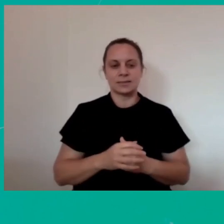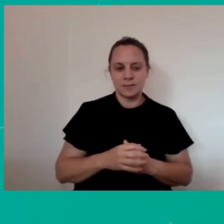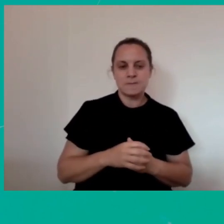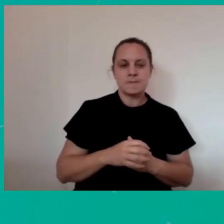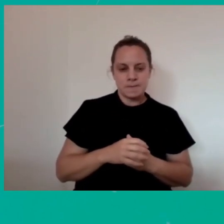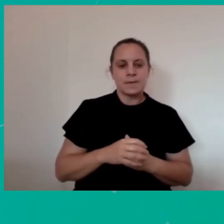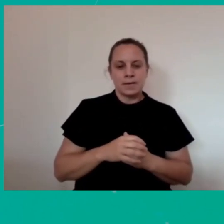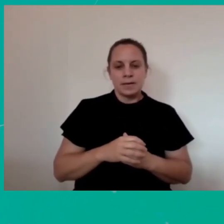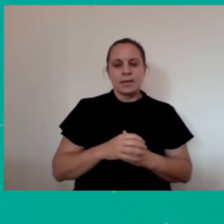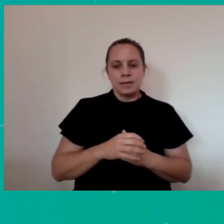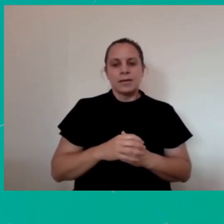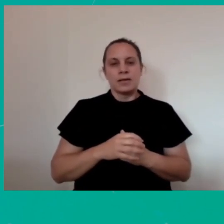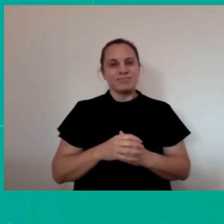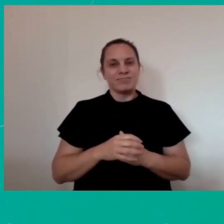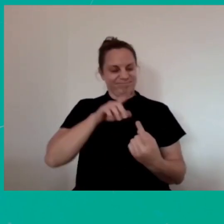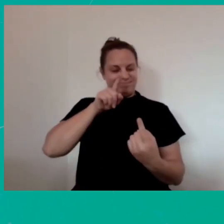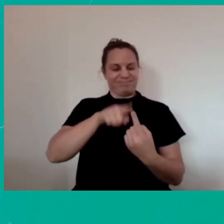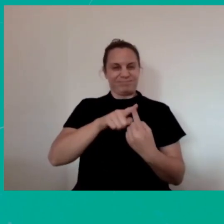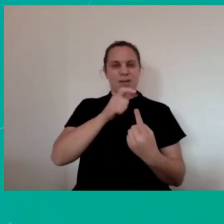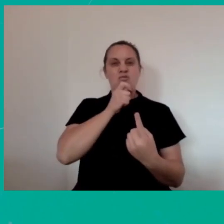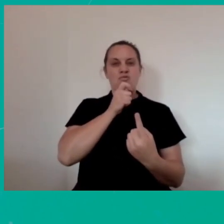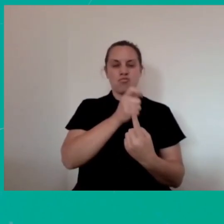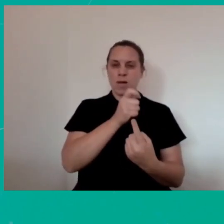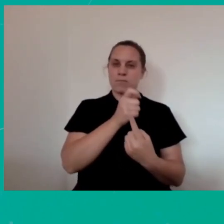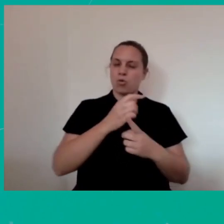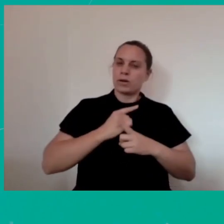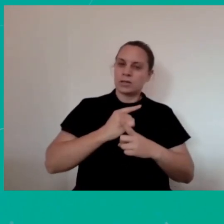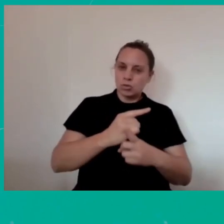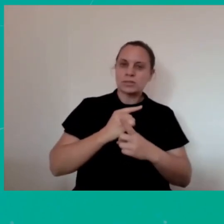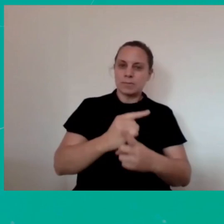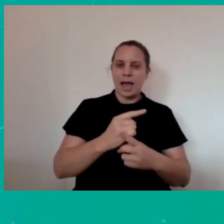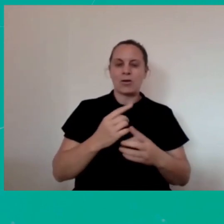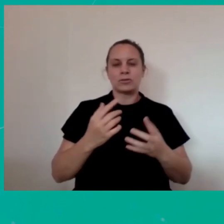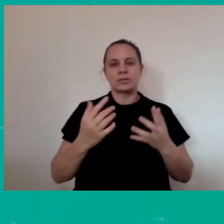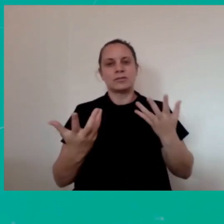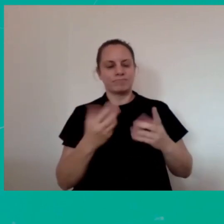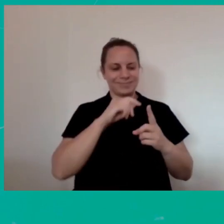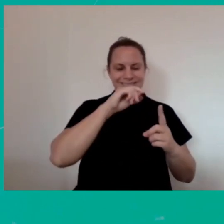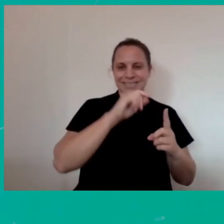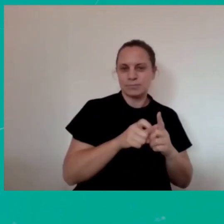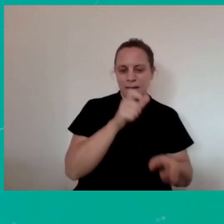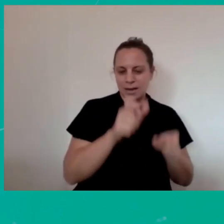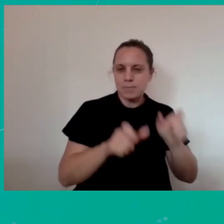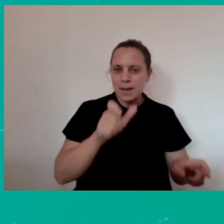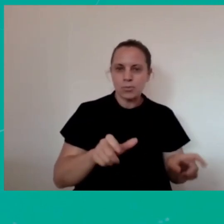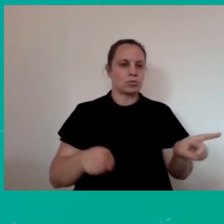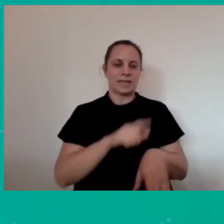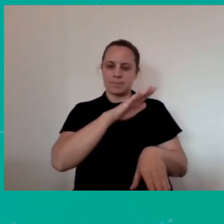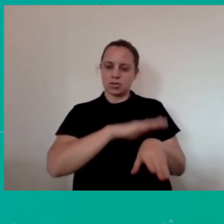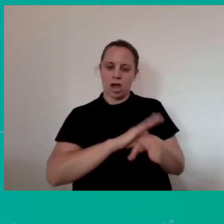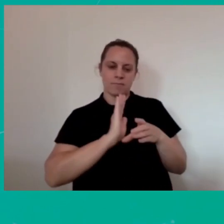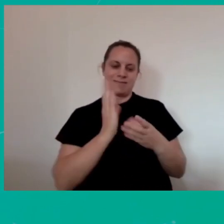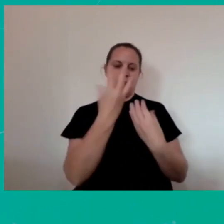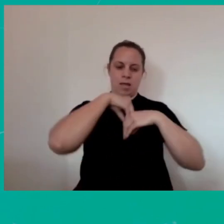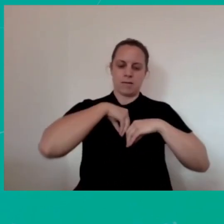is the one of the first reports I know that talks about the intersectionality of disability and being Māori and having the mana of